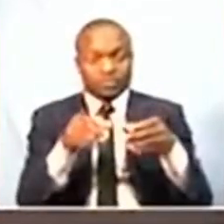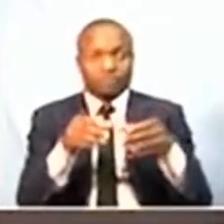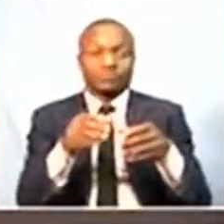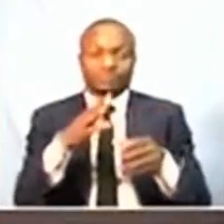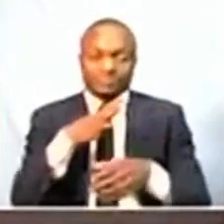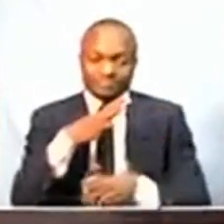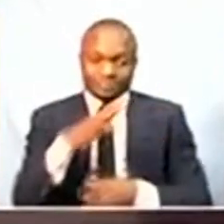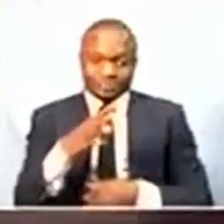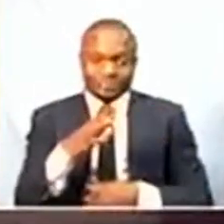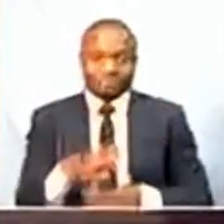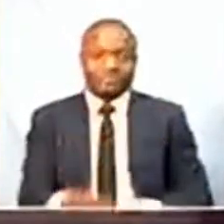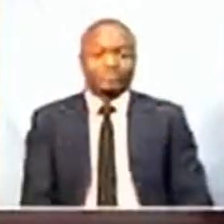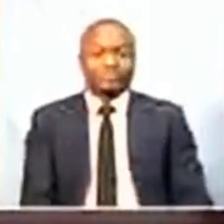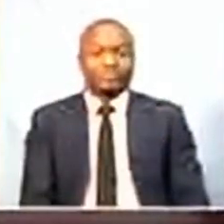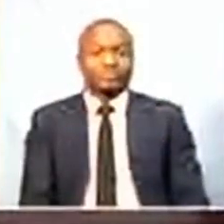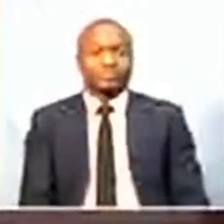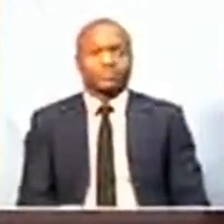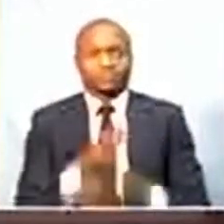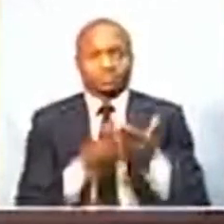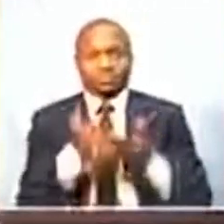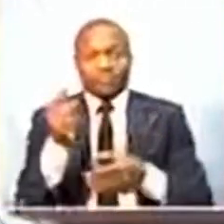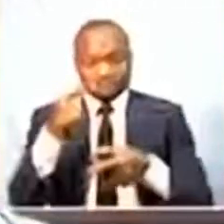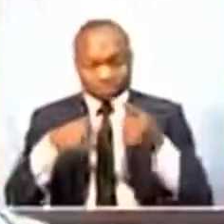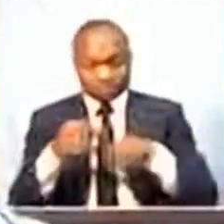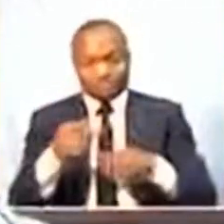is fine. Yeah. Somebody will come and pick them up.